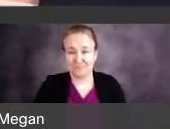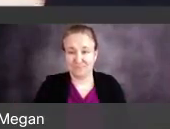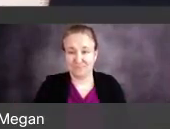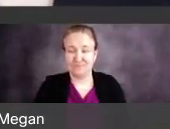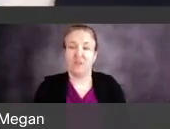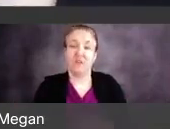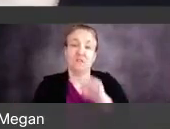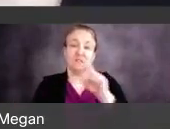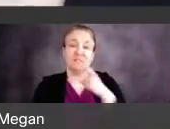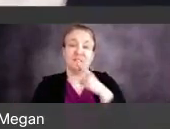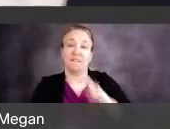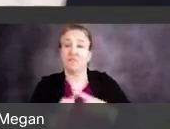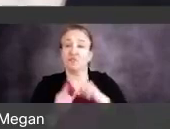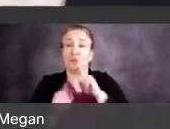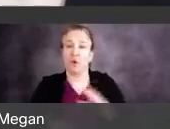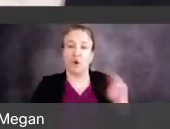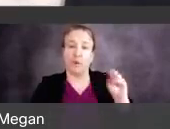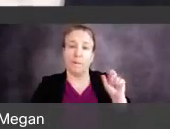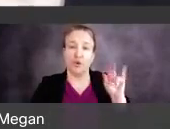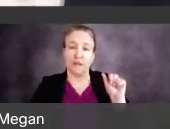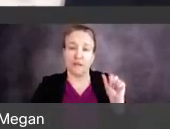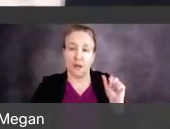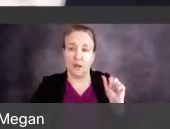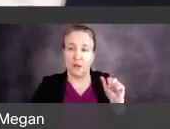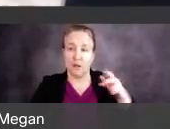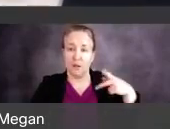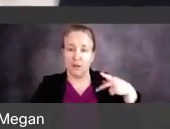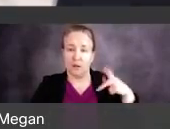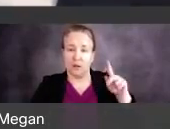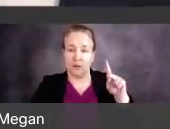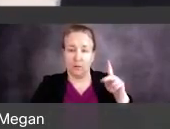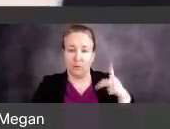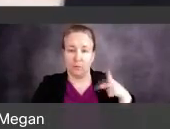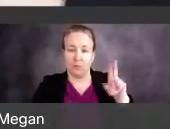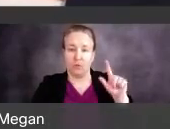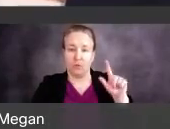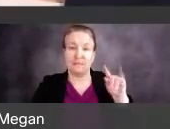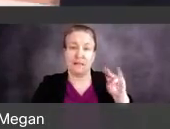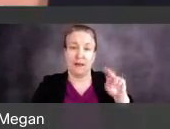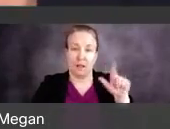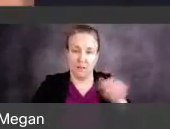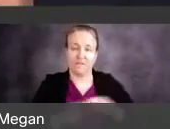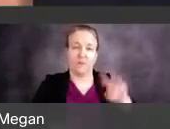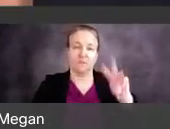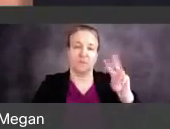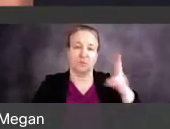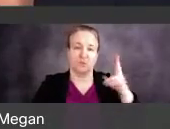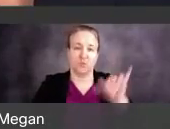Our first reporter will be Maria Polsinella from WHYY.